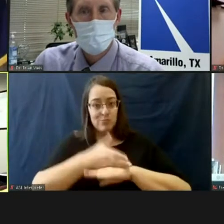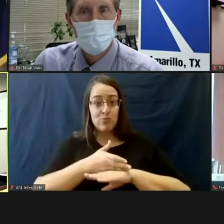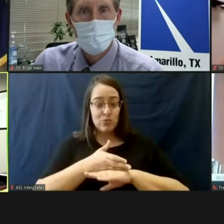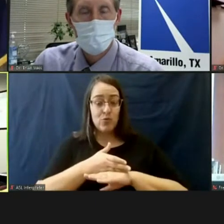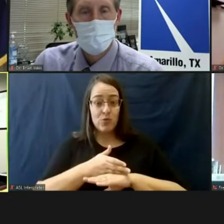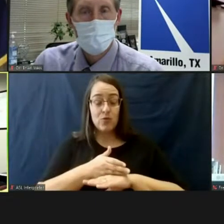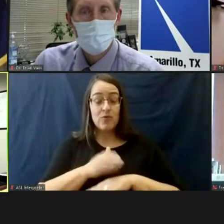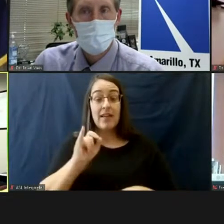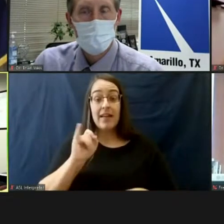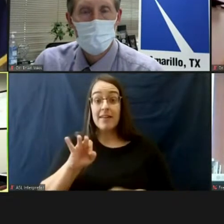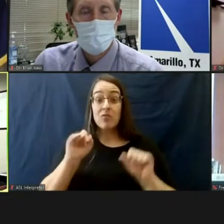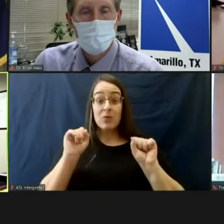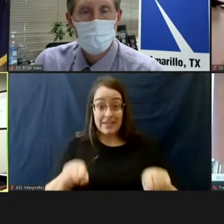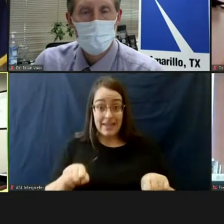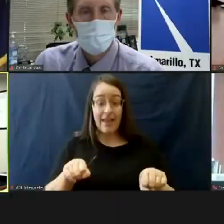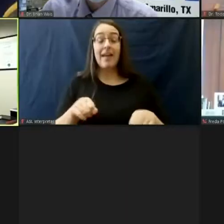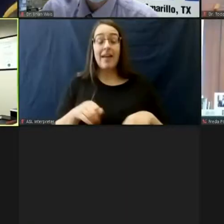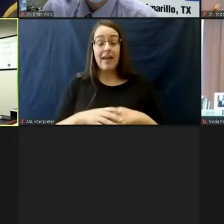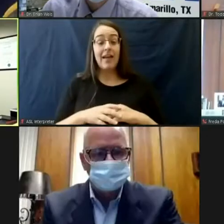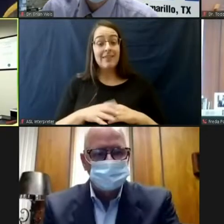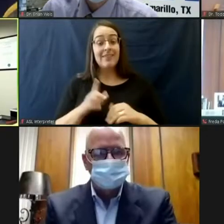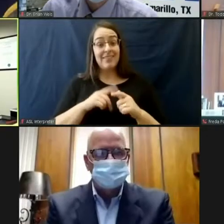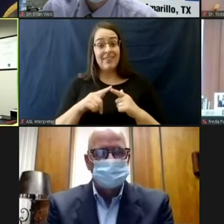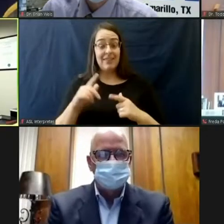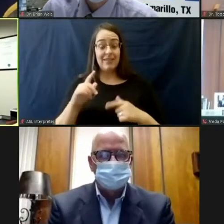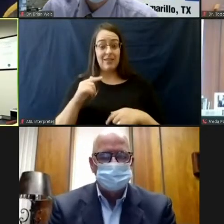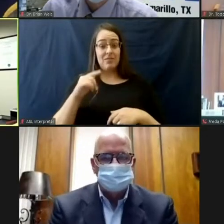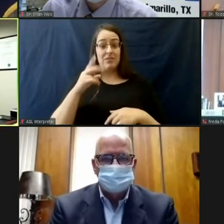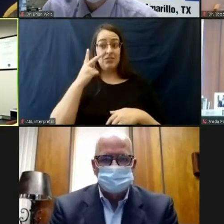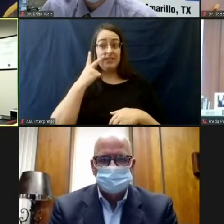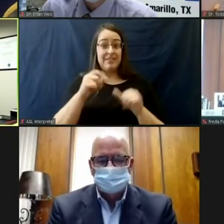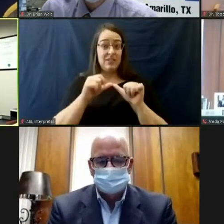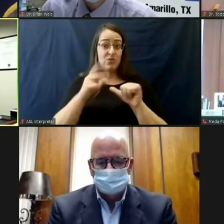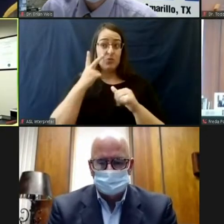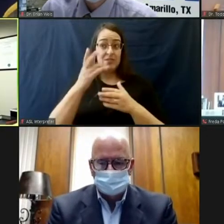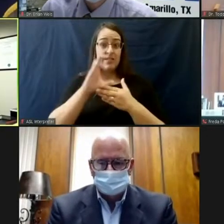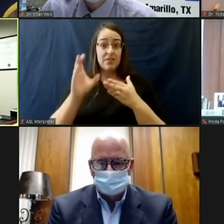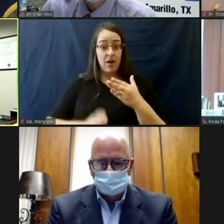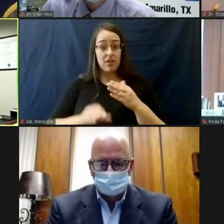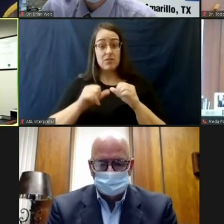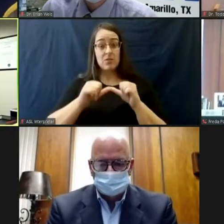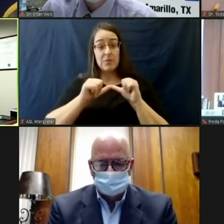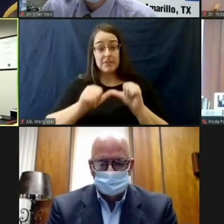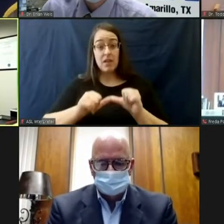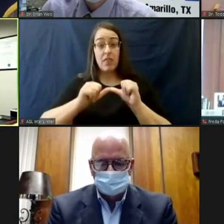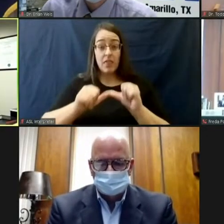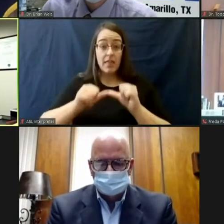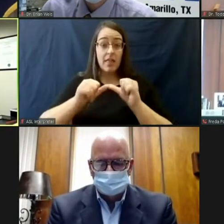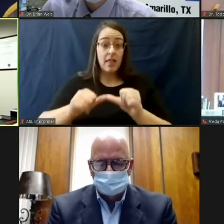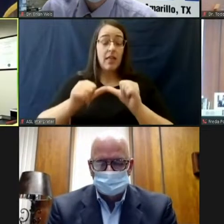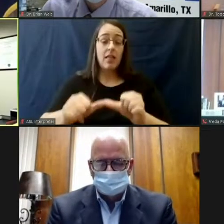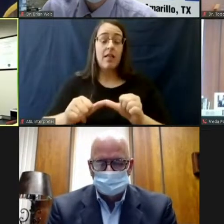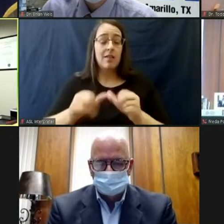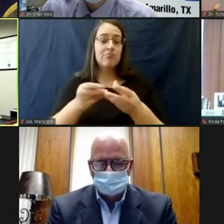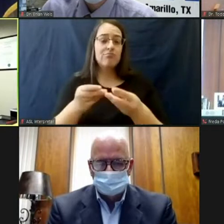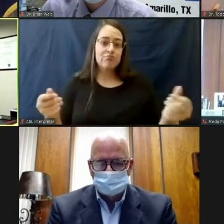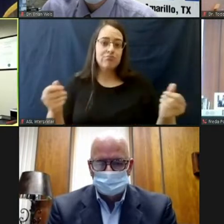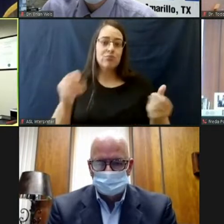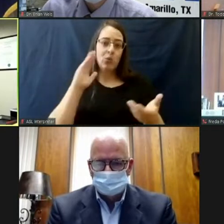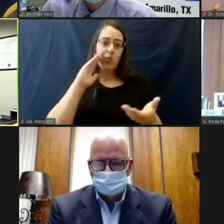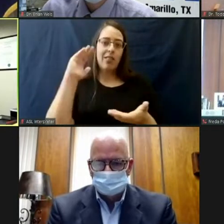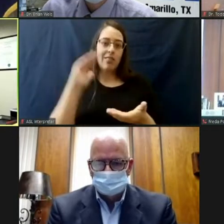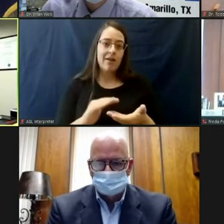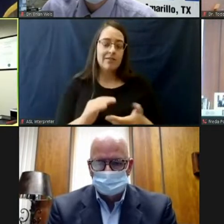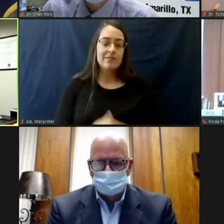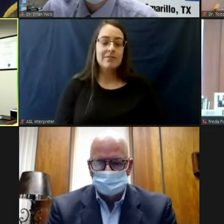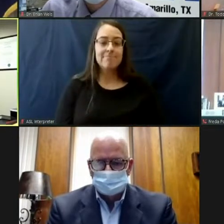the chance of us having significant consequences of this virus on an ongoing basis are going to be far reduced. So I appreciate